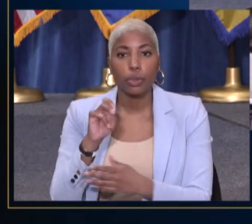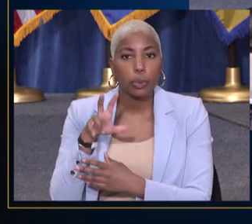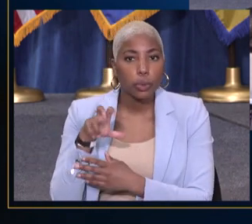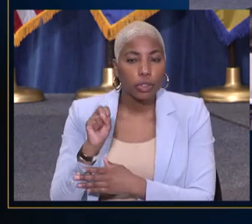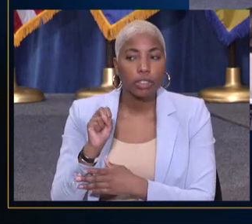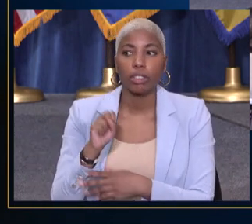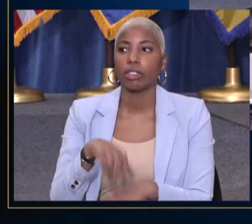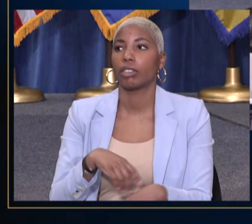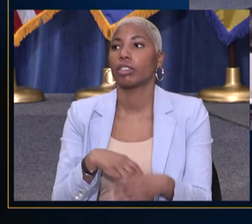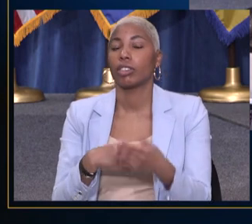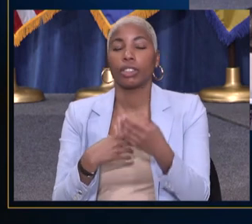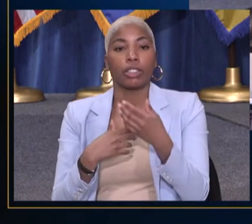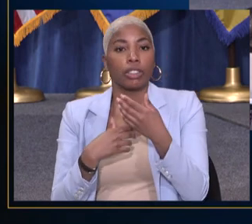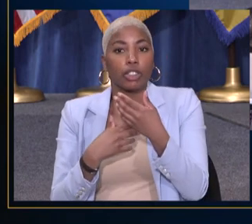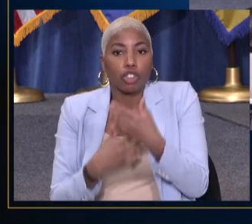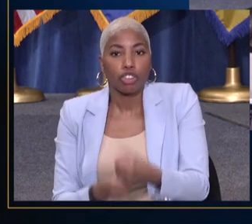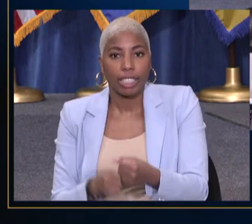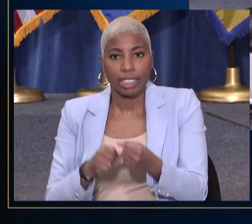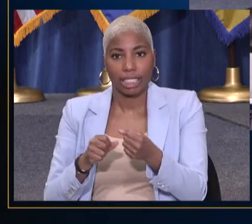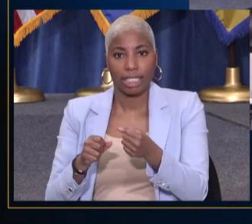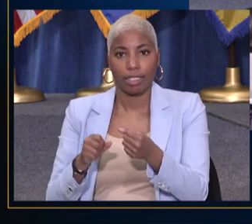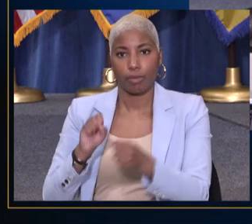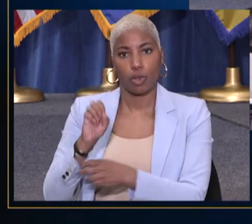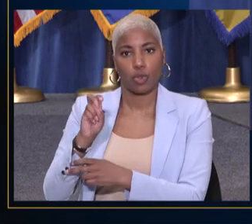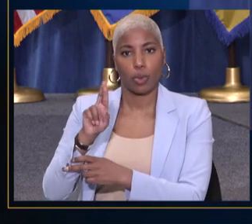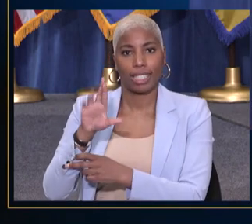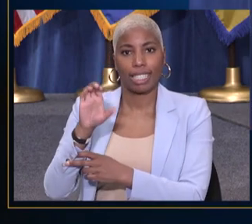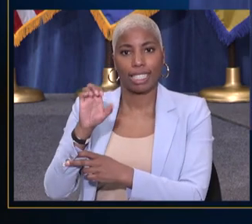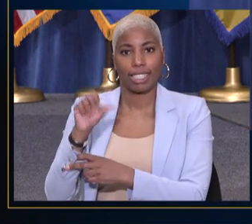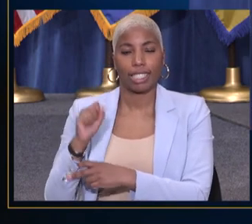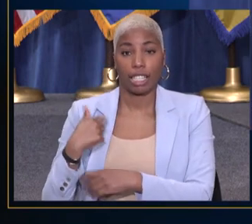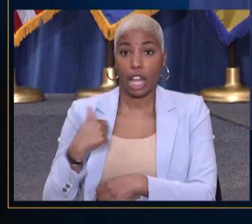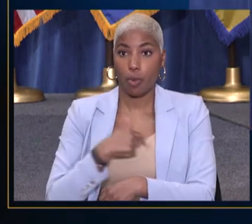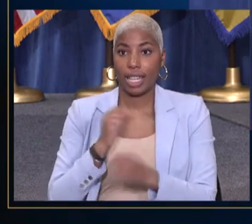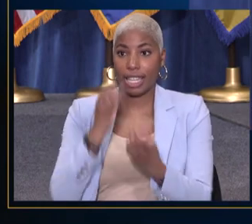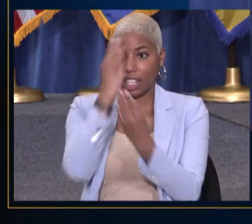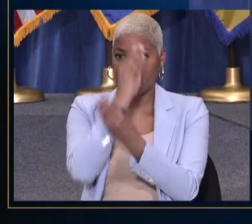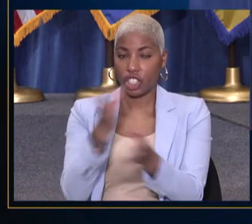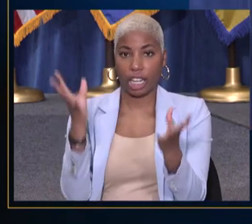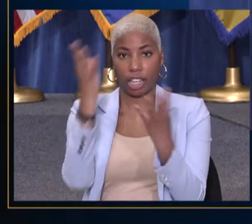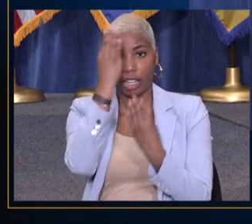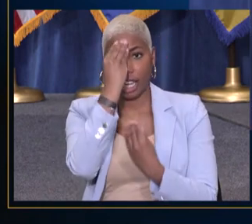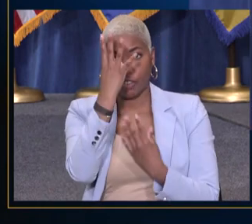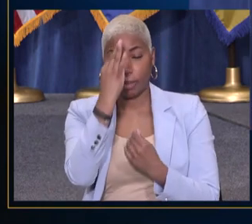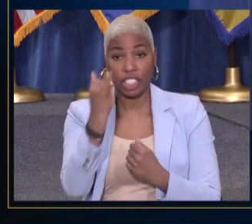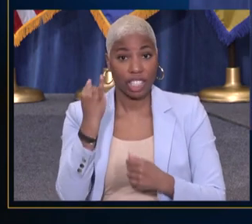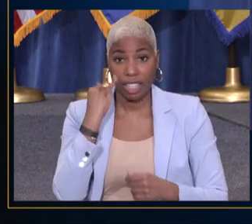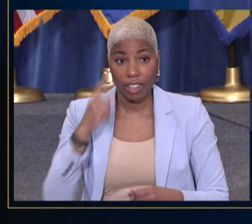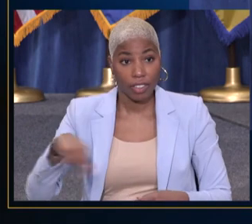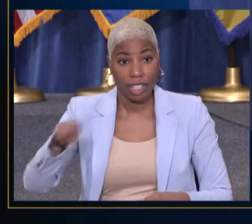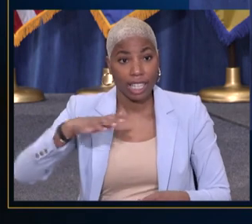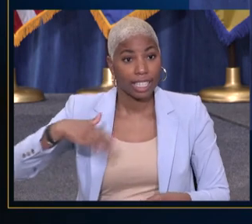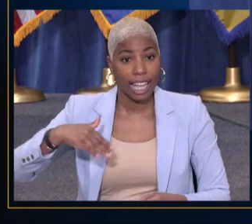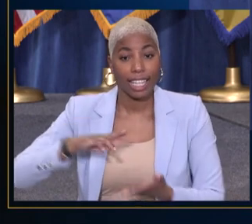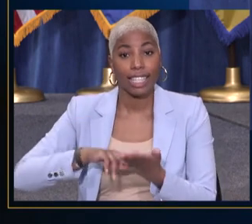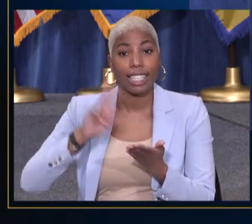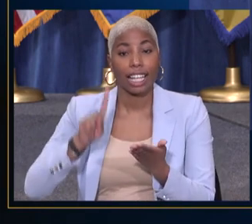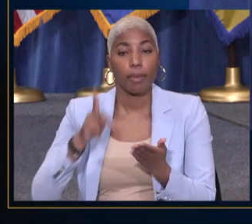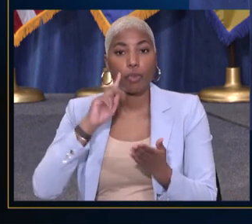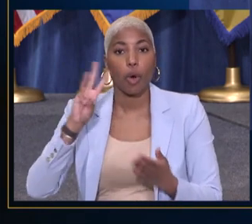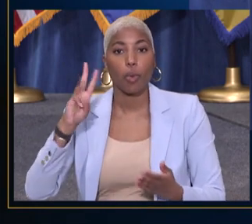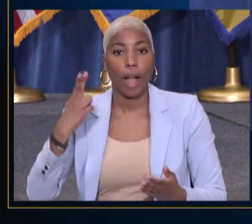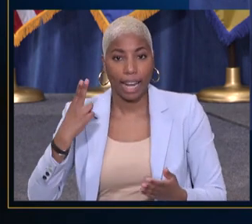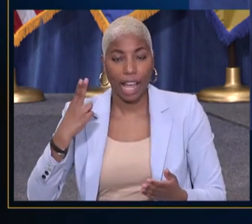sources, and serving as the messengers to push the information out. If you're not signed up for the White House Office of Public Engagement seminars